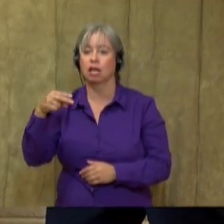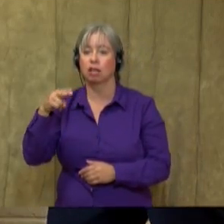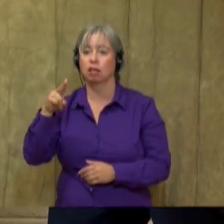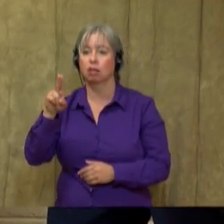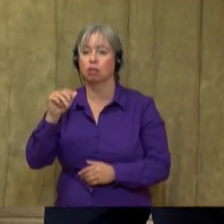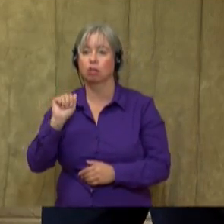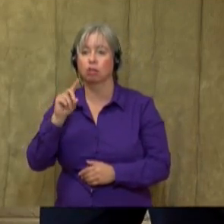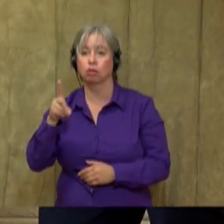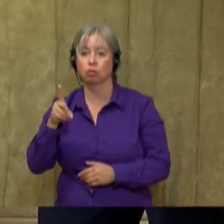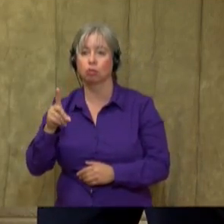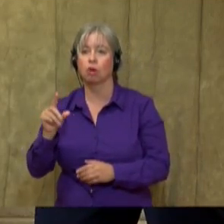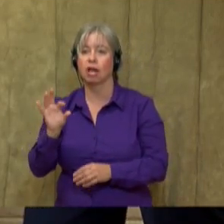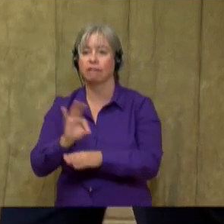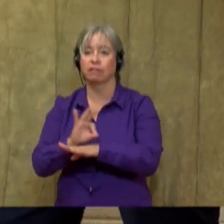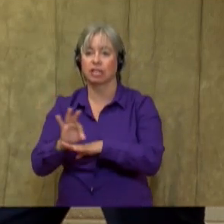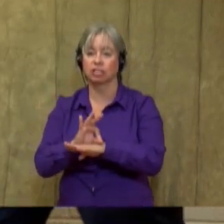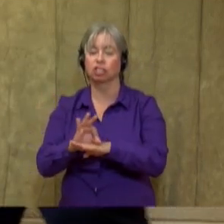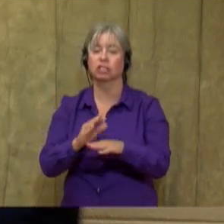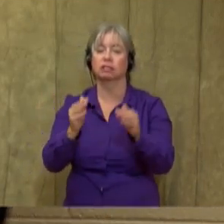the n minus 2 cubed.